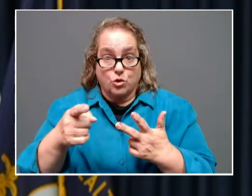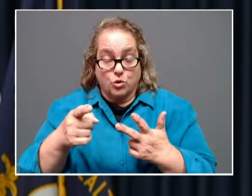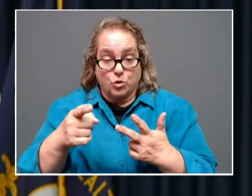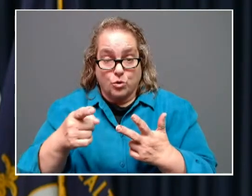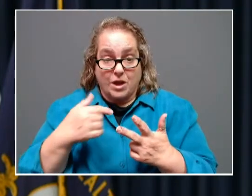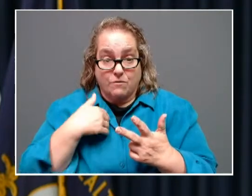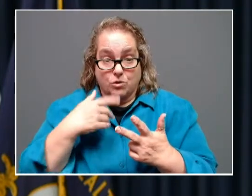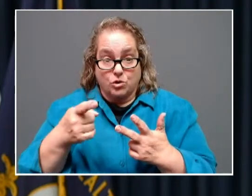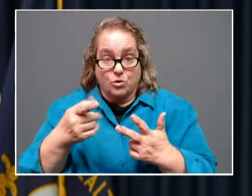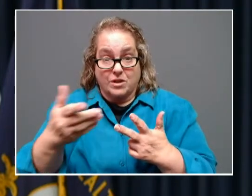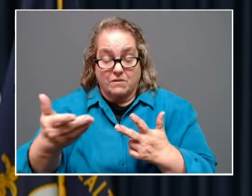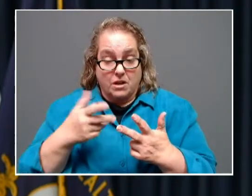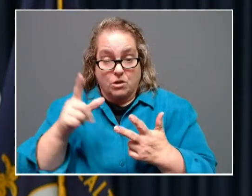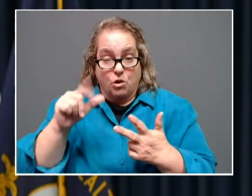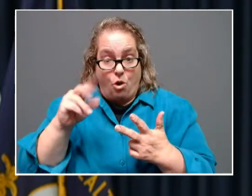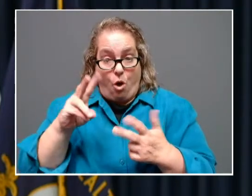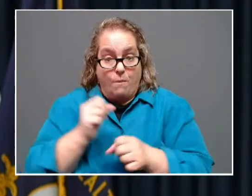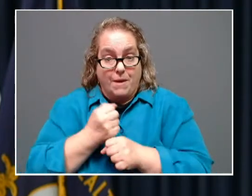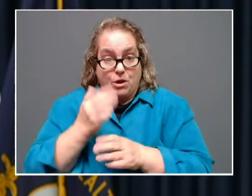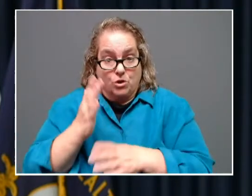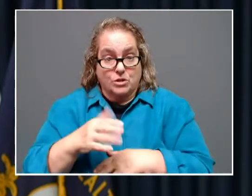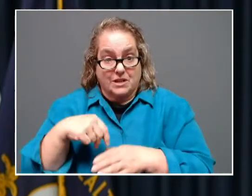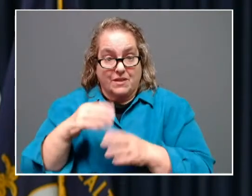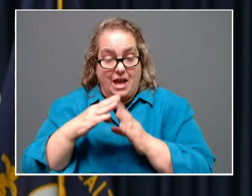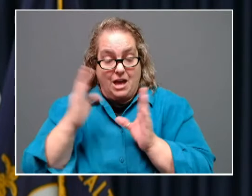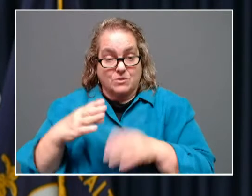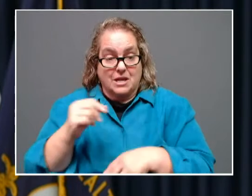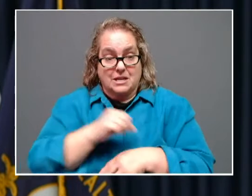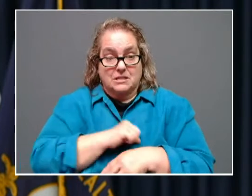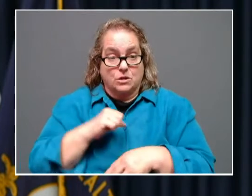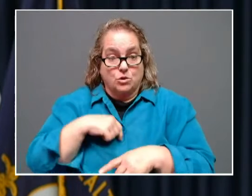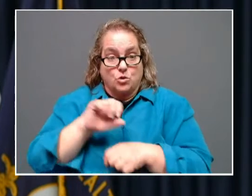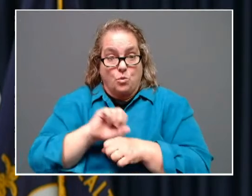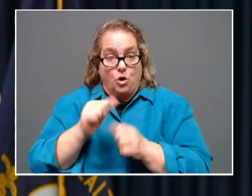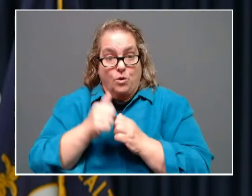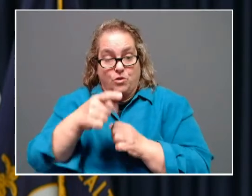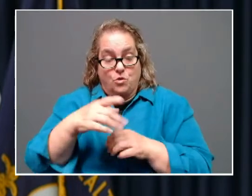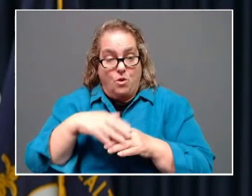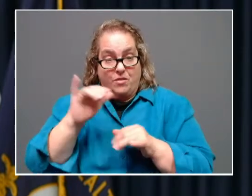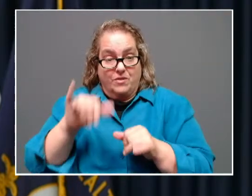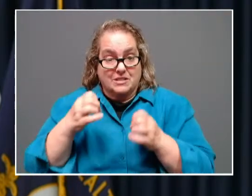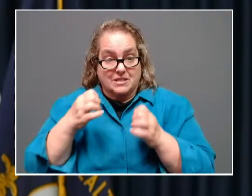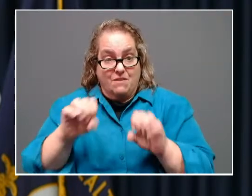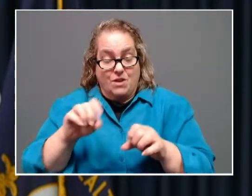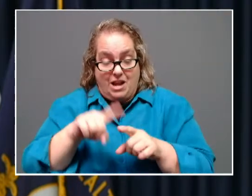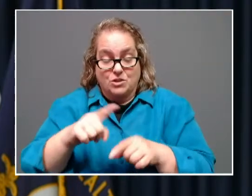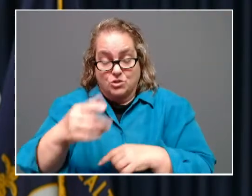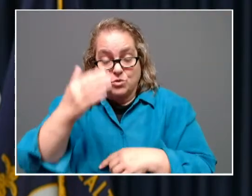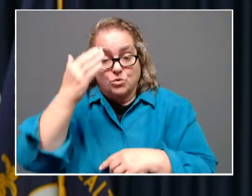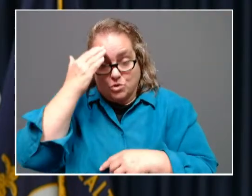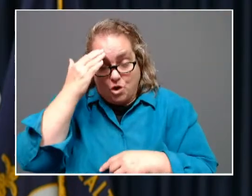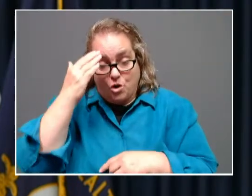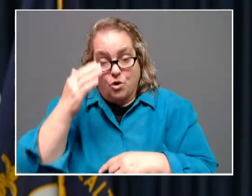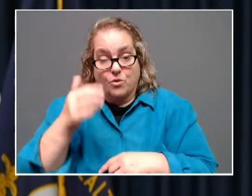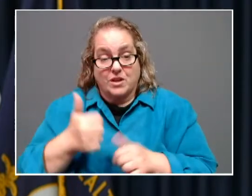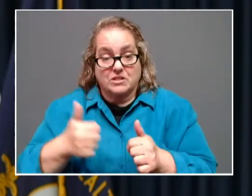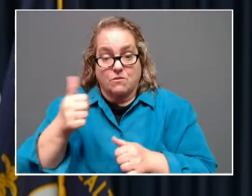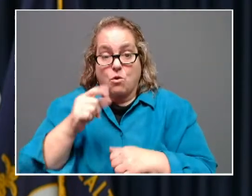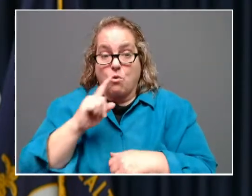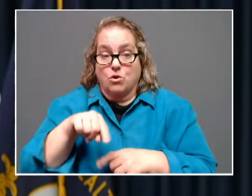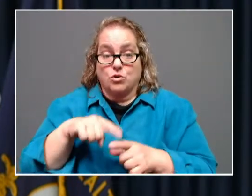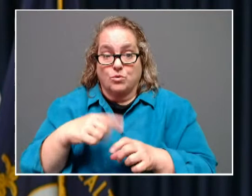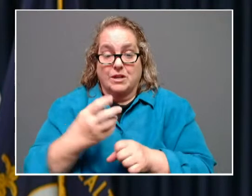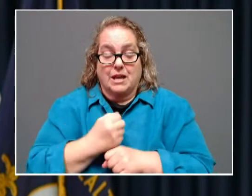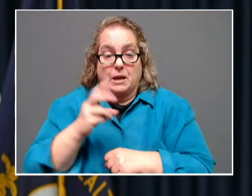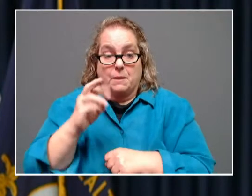invited lawmakers in the House and Senate to work with you on this effort? You know, as you well know, the executive order to get Medicaid